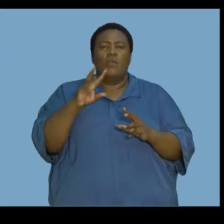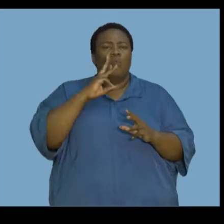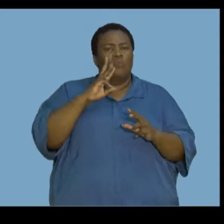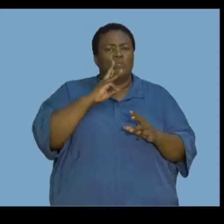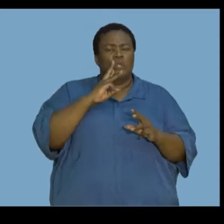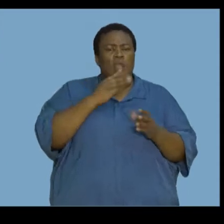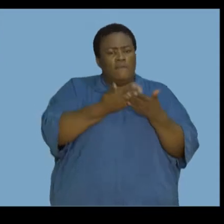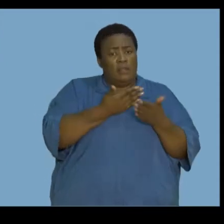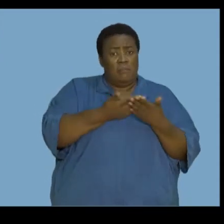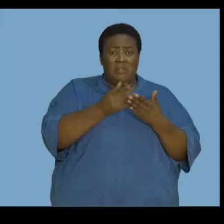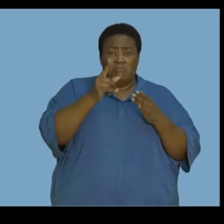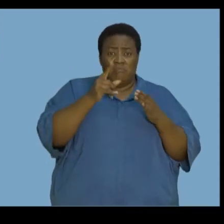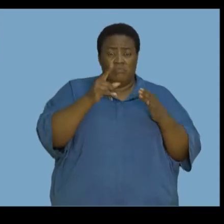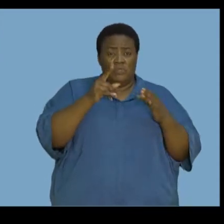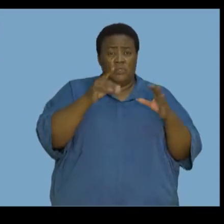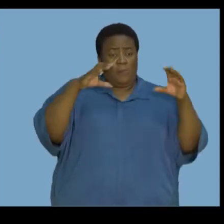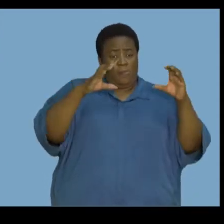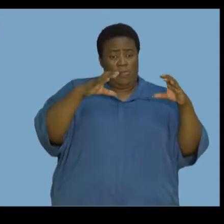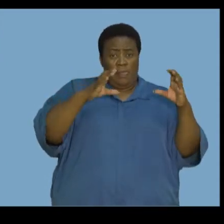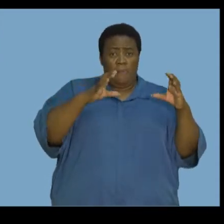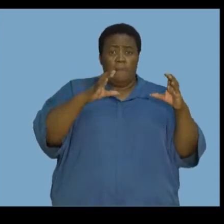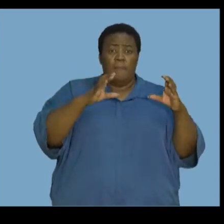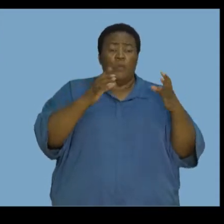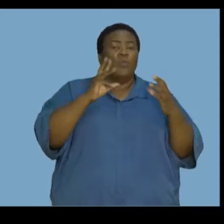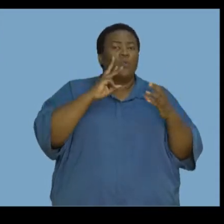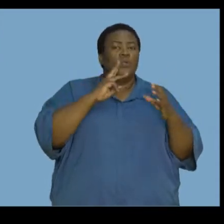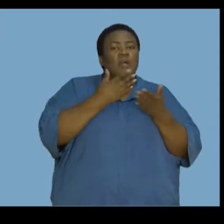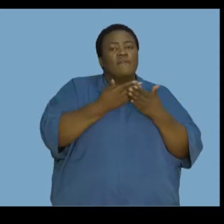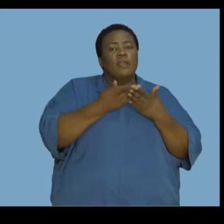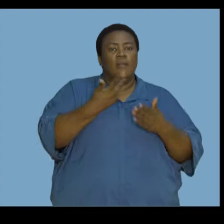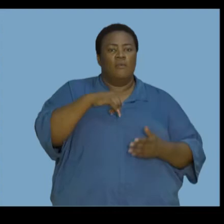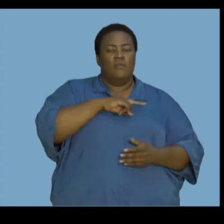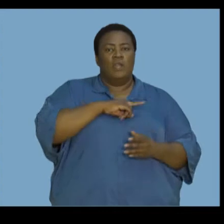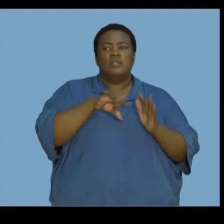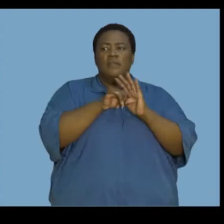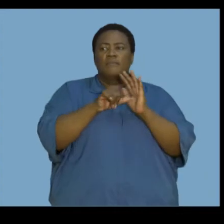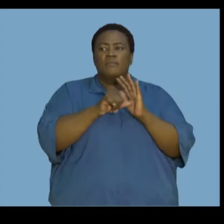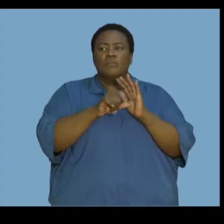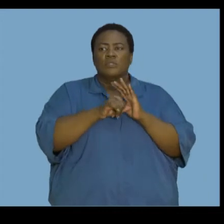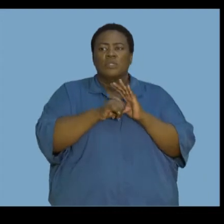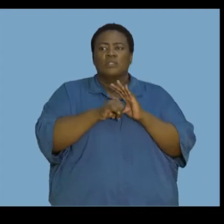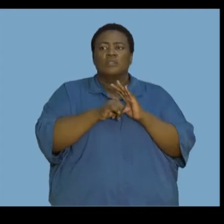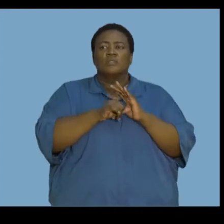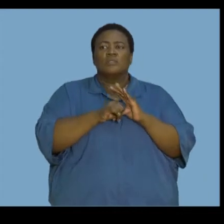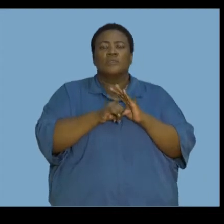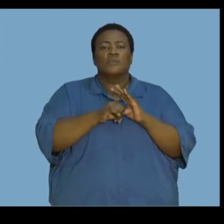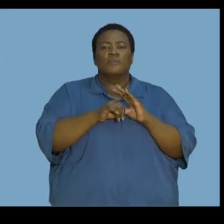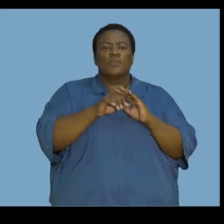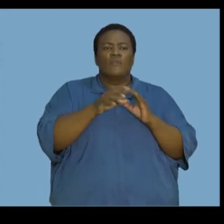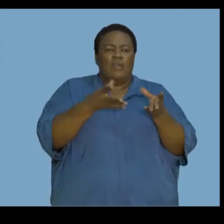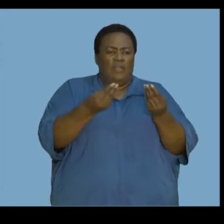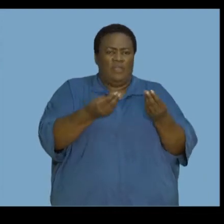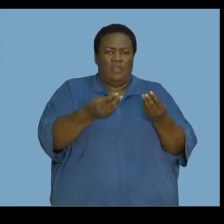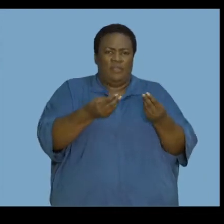water availability as a concept in terms of the amount of water that's available to us. The importance of wetlands are natural